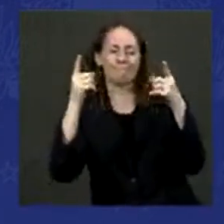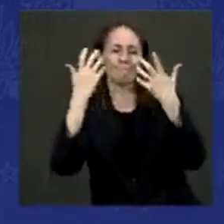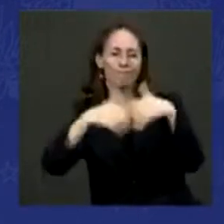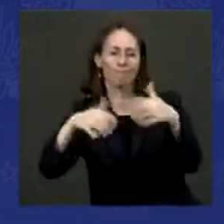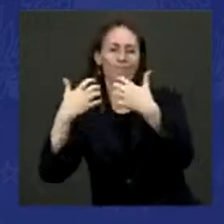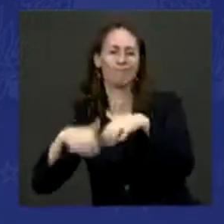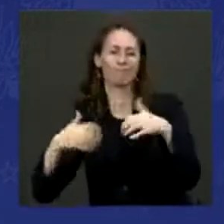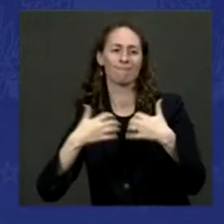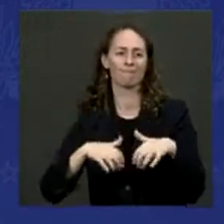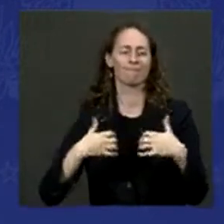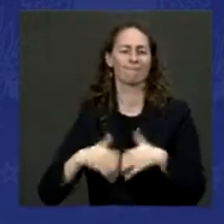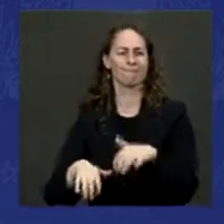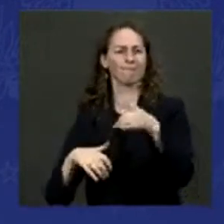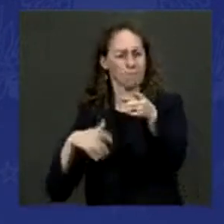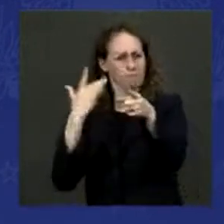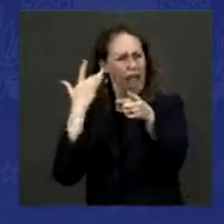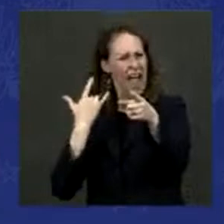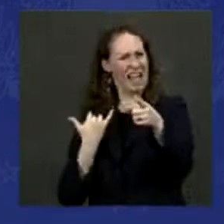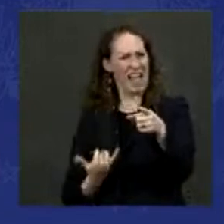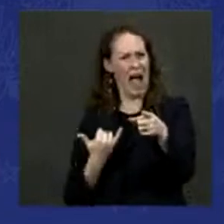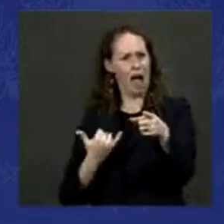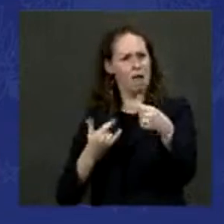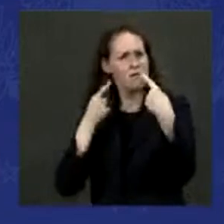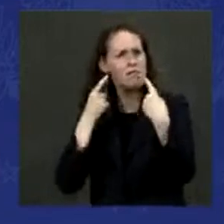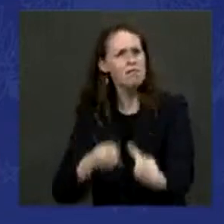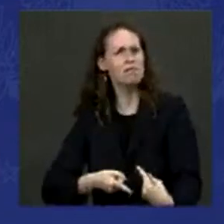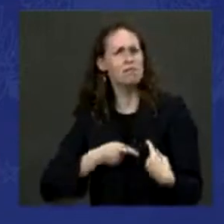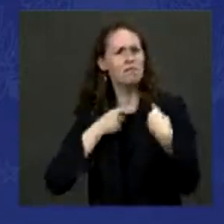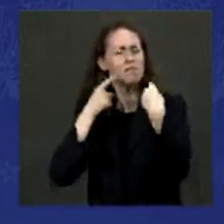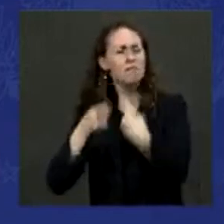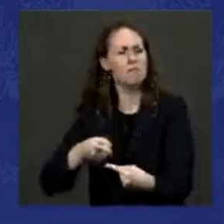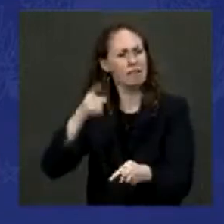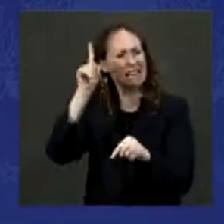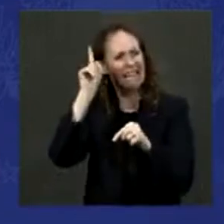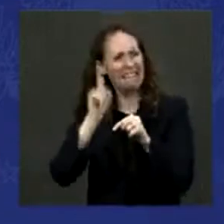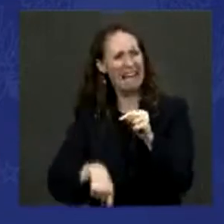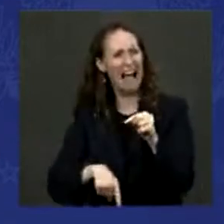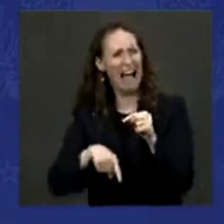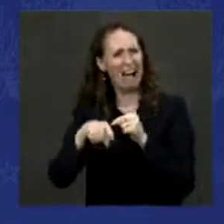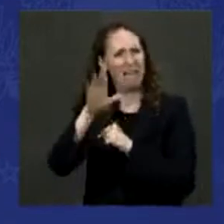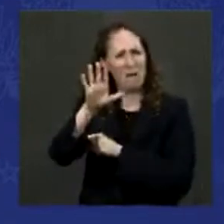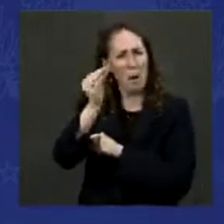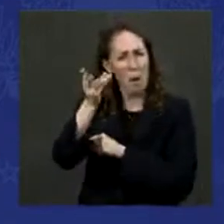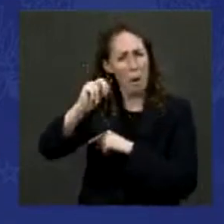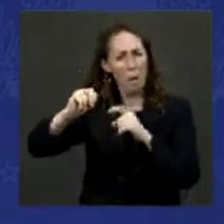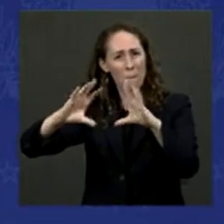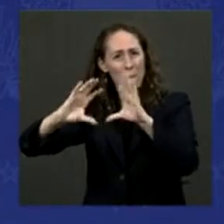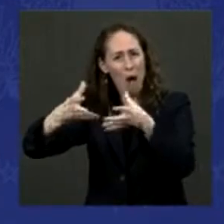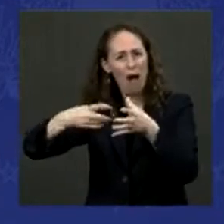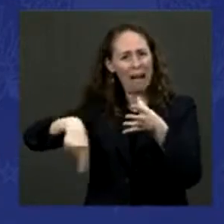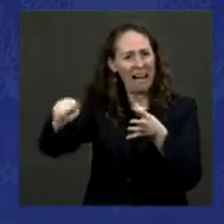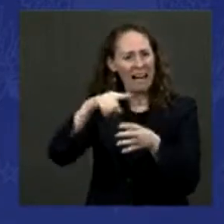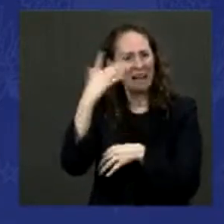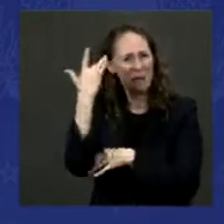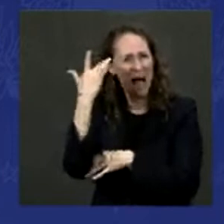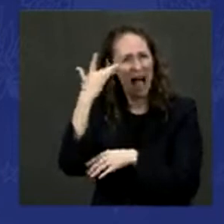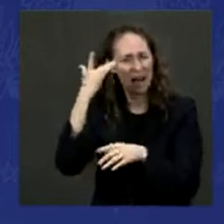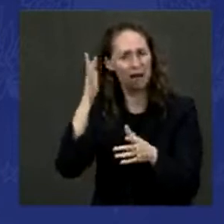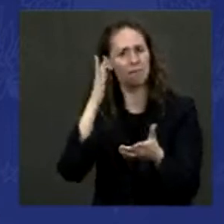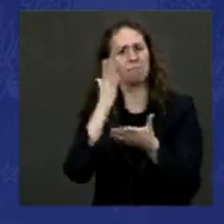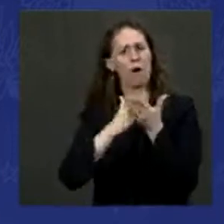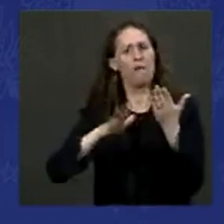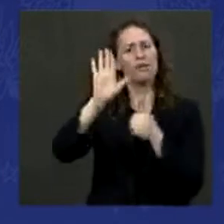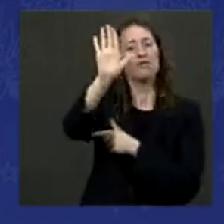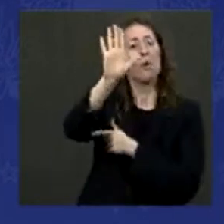Mr. President, to close the deal with members of your own party on key parts of your legislative agenda last